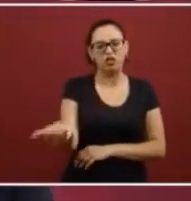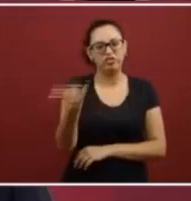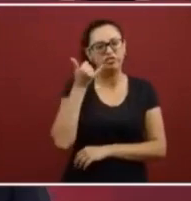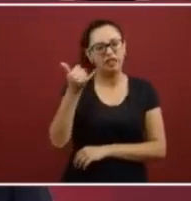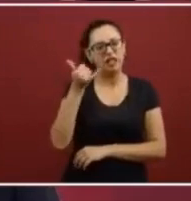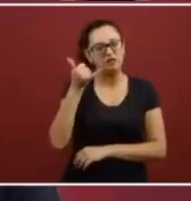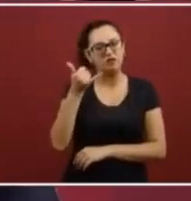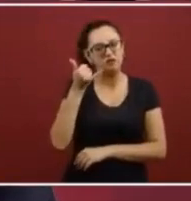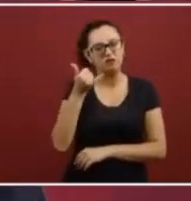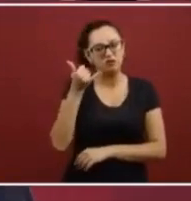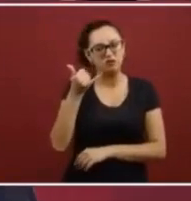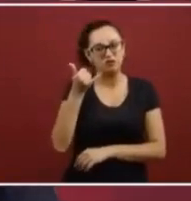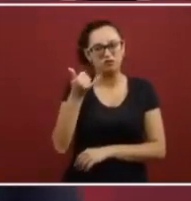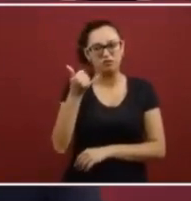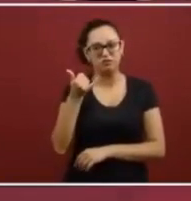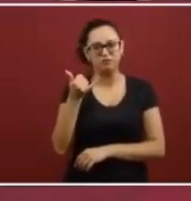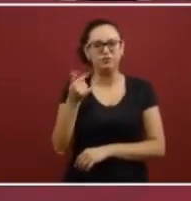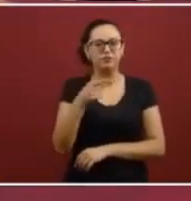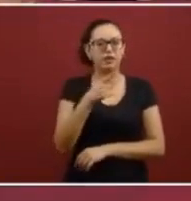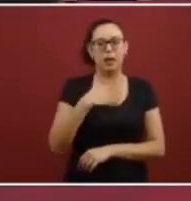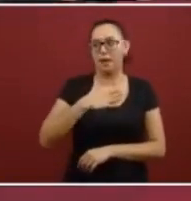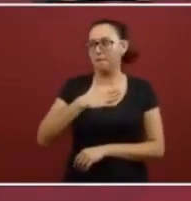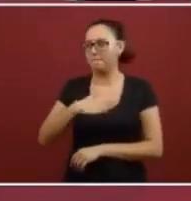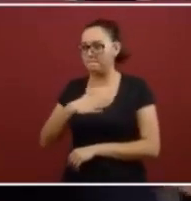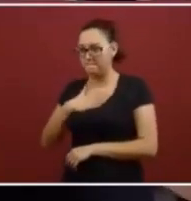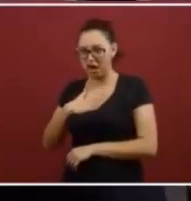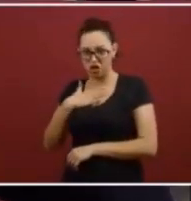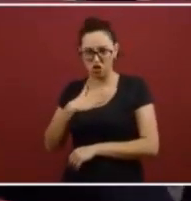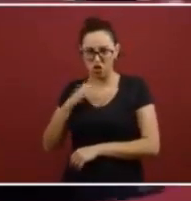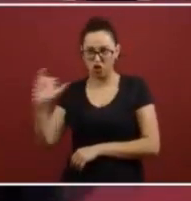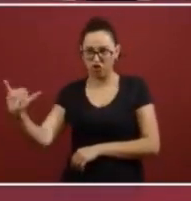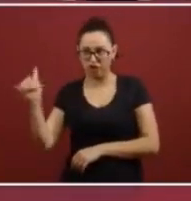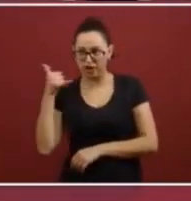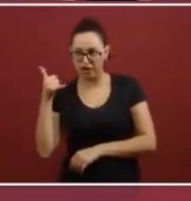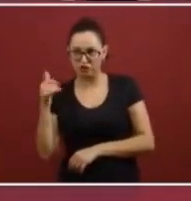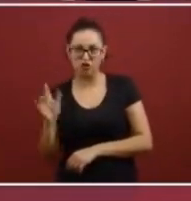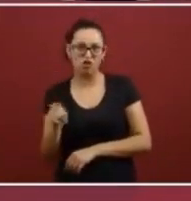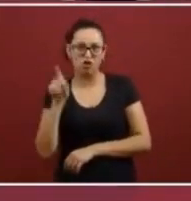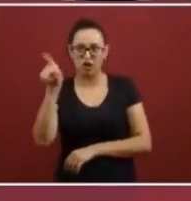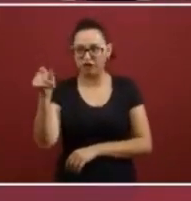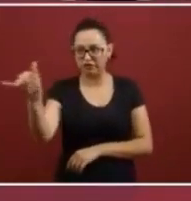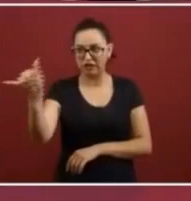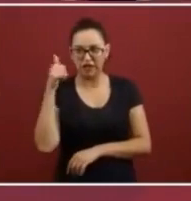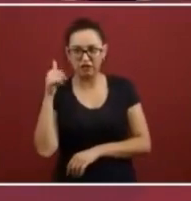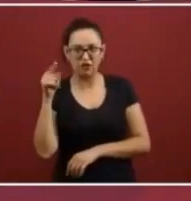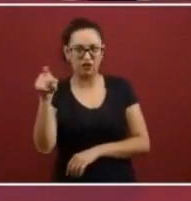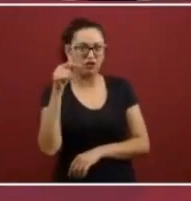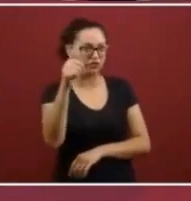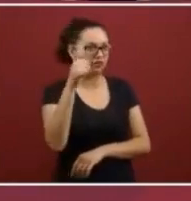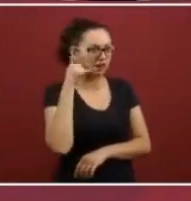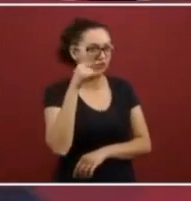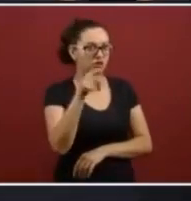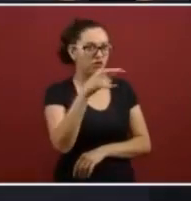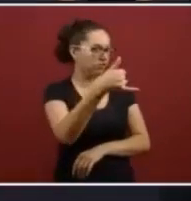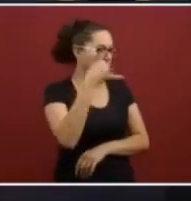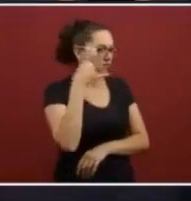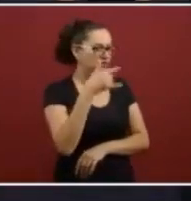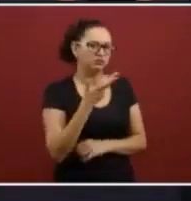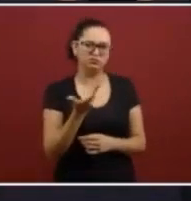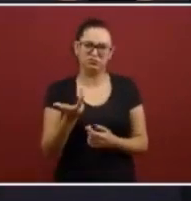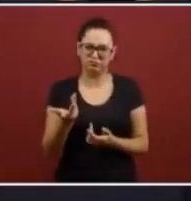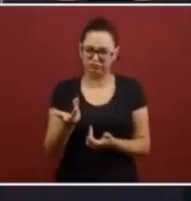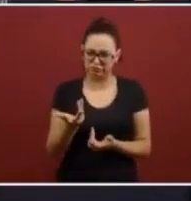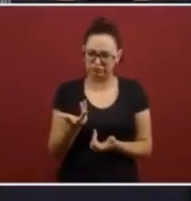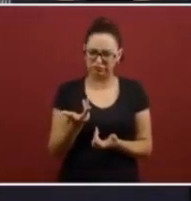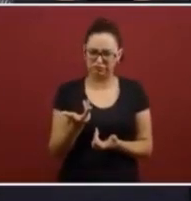phones in there tenía teléfono en el baño, in the bathroom. en todos lados. He had bathrooms, I'm sorry, Y- telephones in every